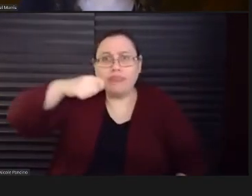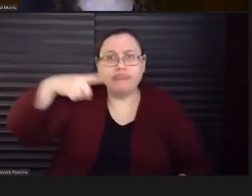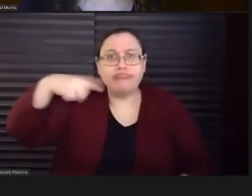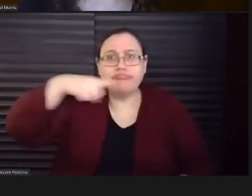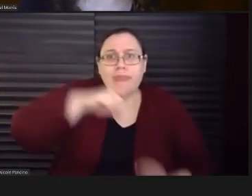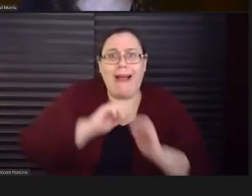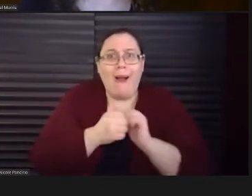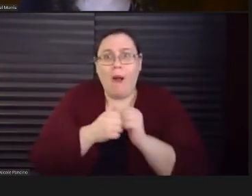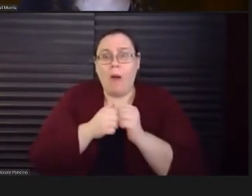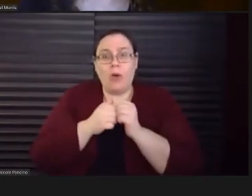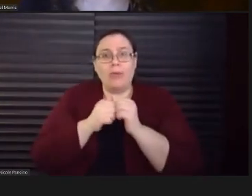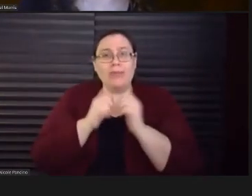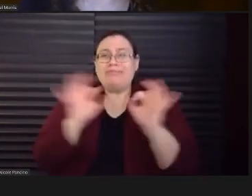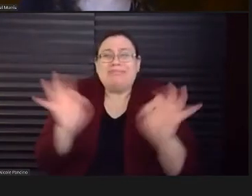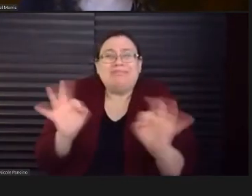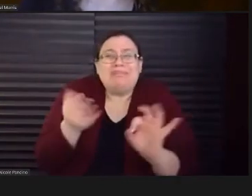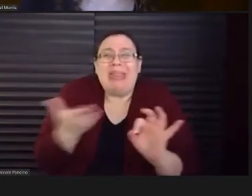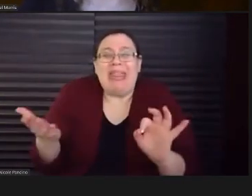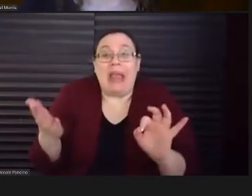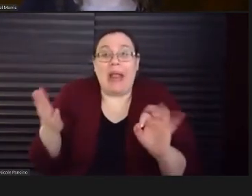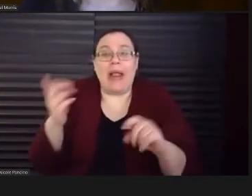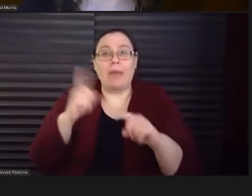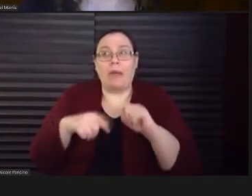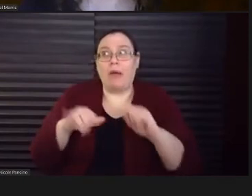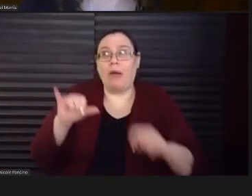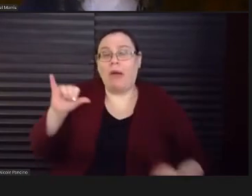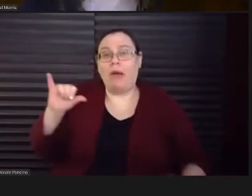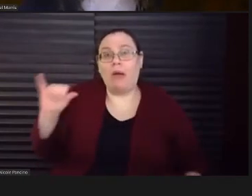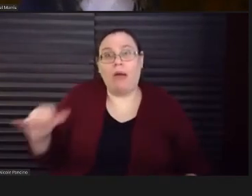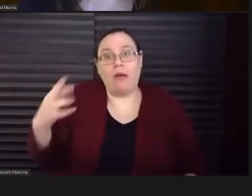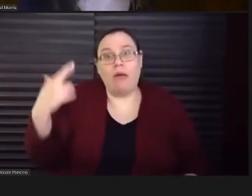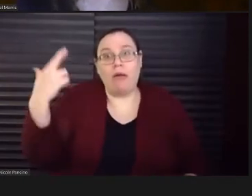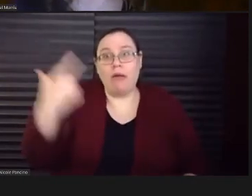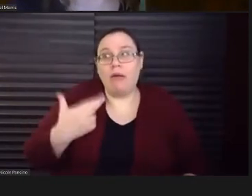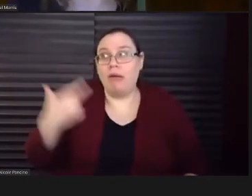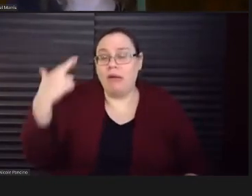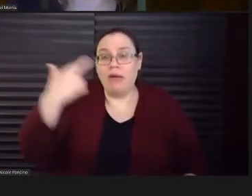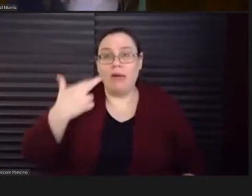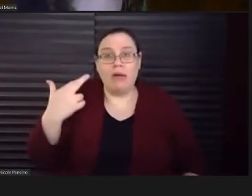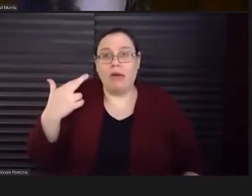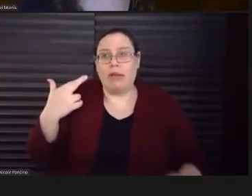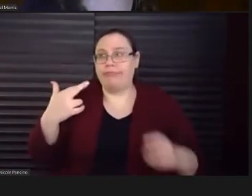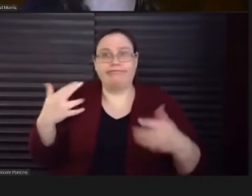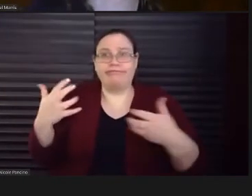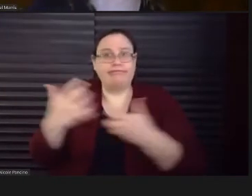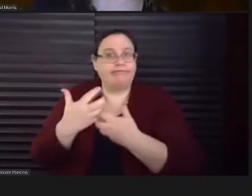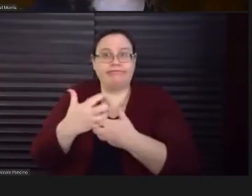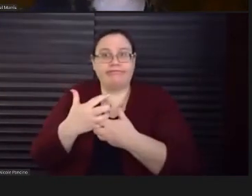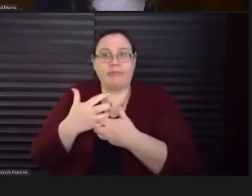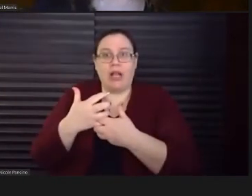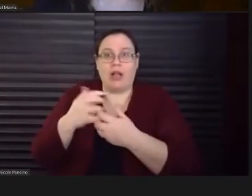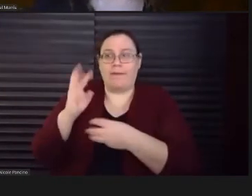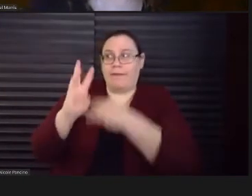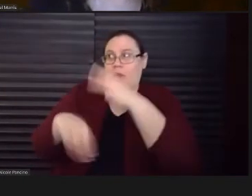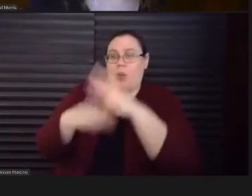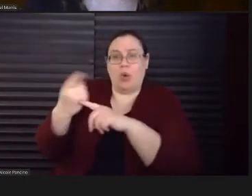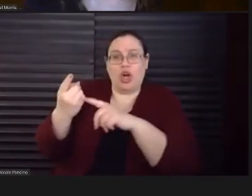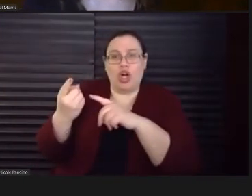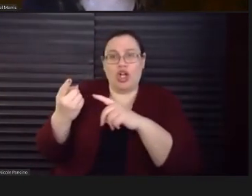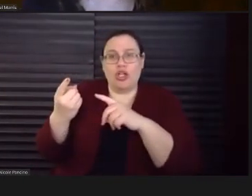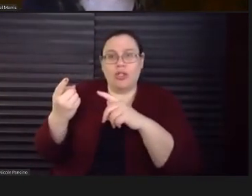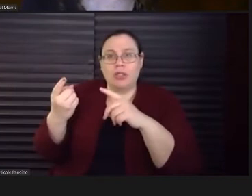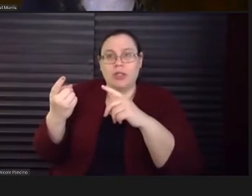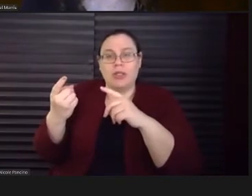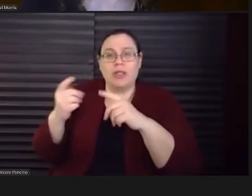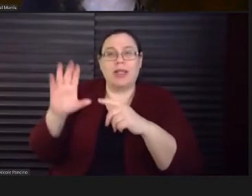small things that make you realize that of the mismatch of the world that we have together. Sort of quoting Kat Holmes' great